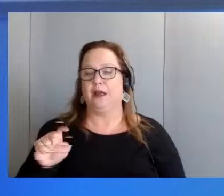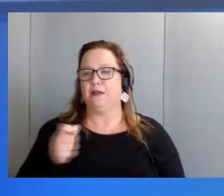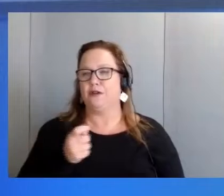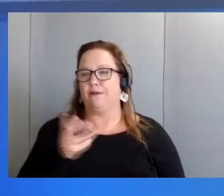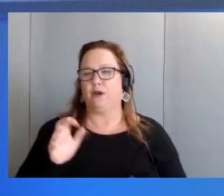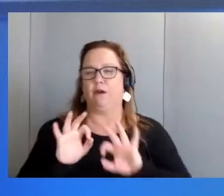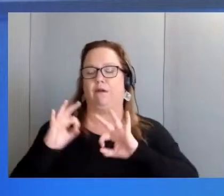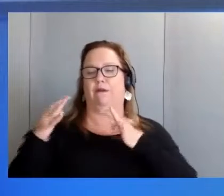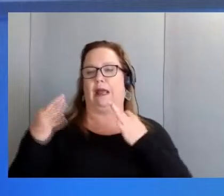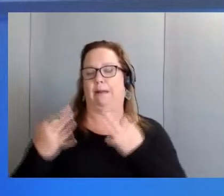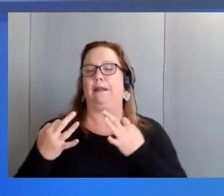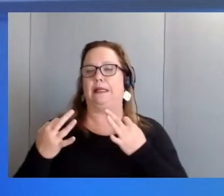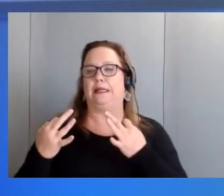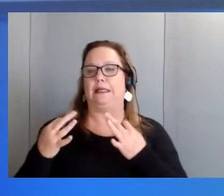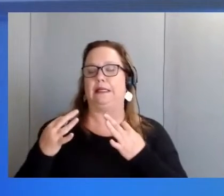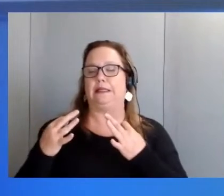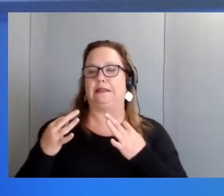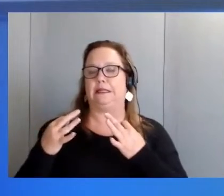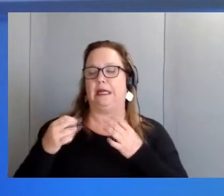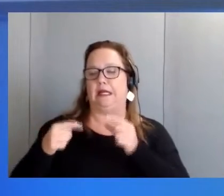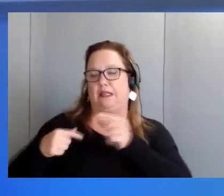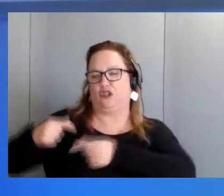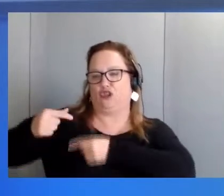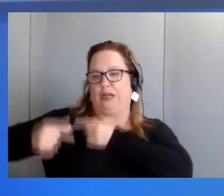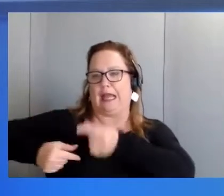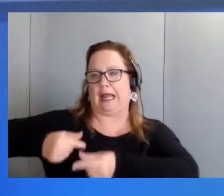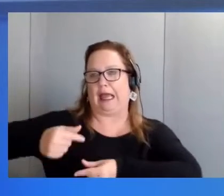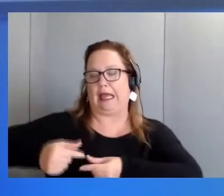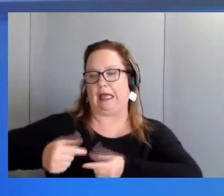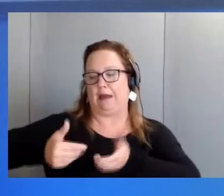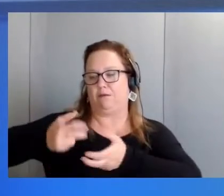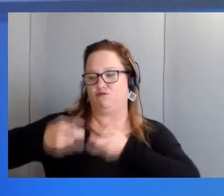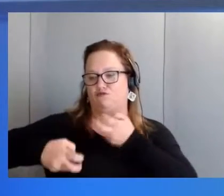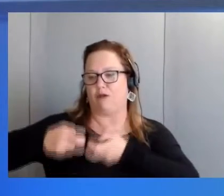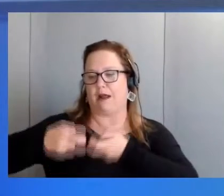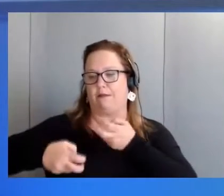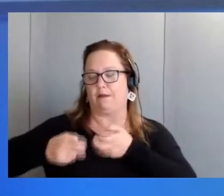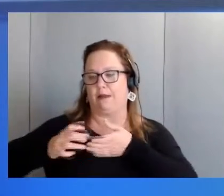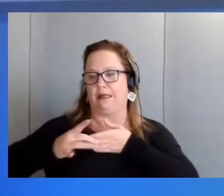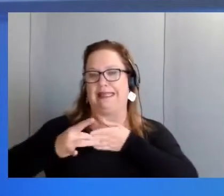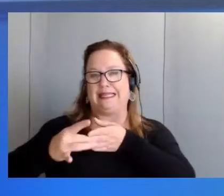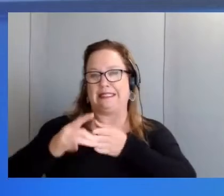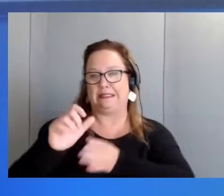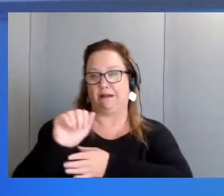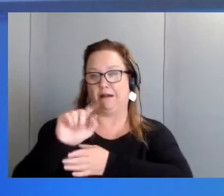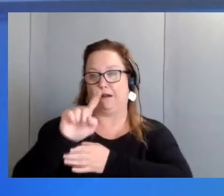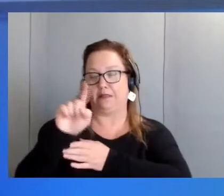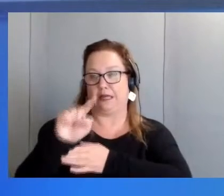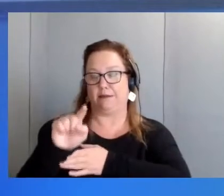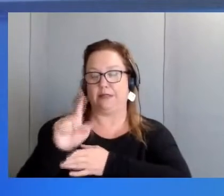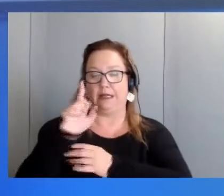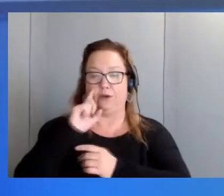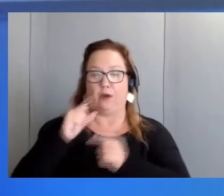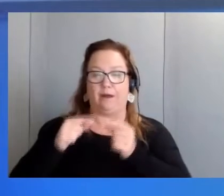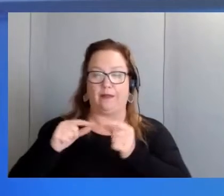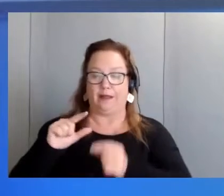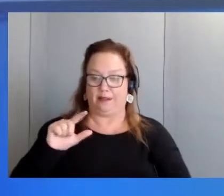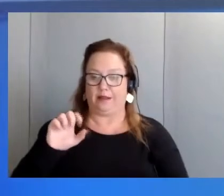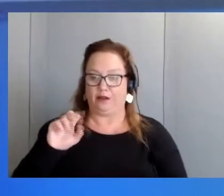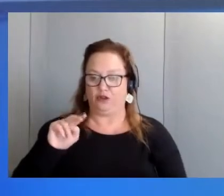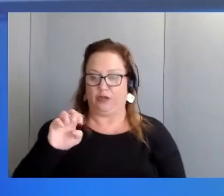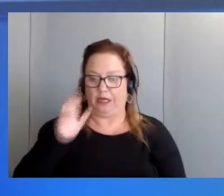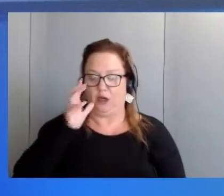certain genetic problem leads to Alzheimer's disease, and if you have that gene, you're going to get